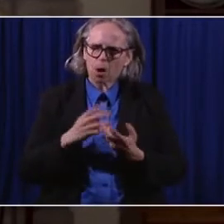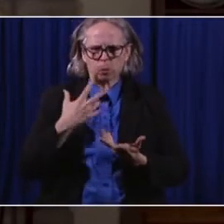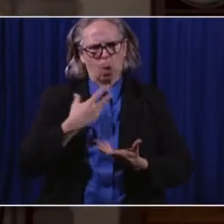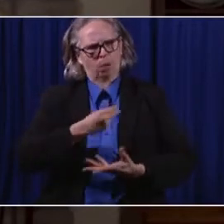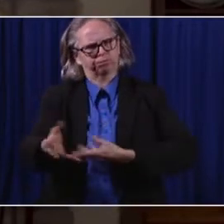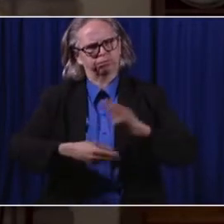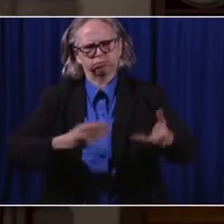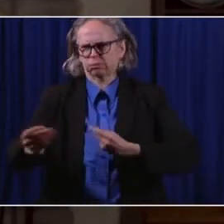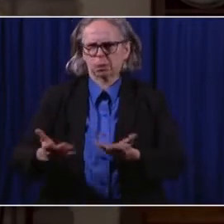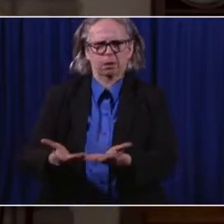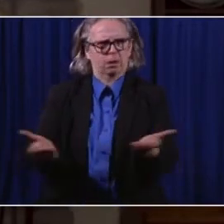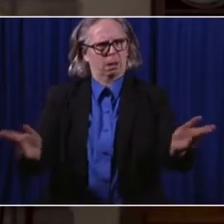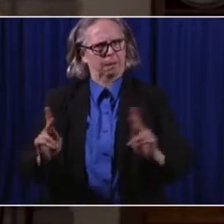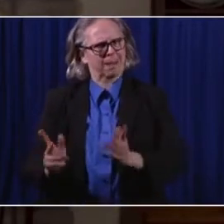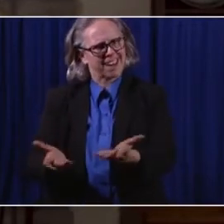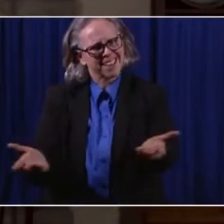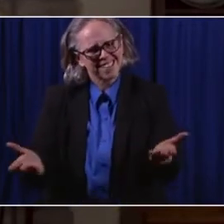into the state of Ohio.